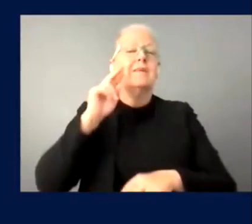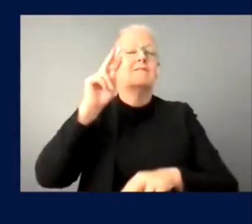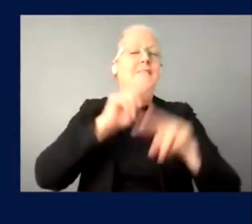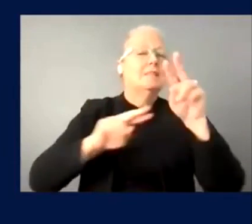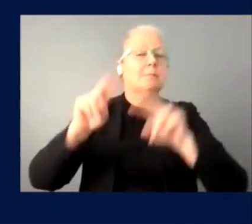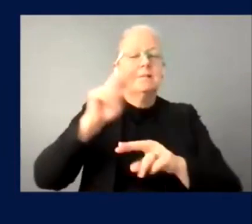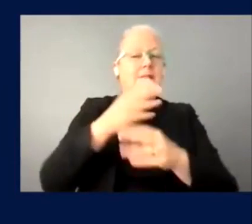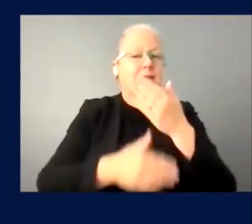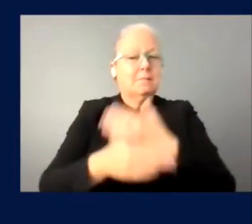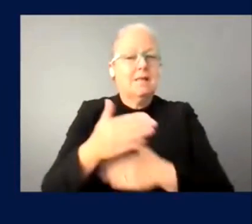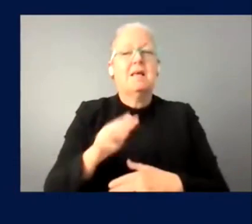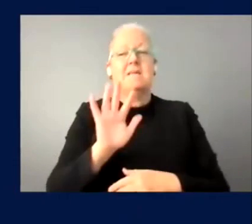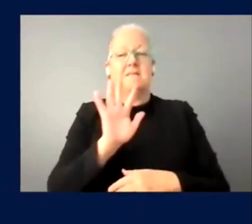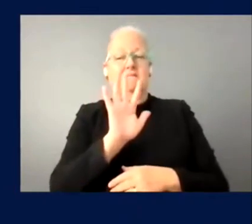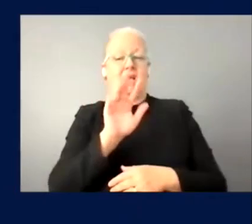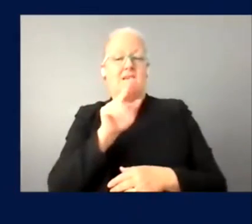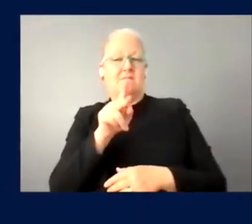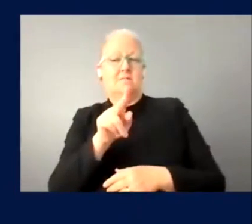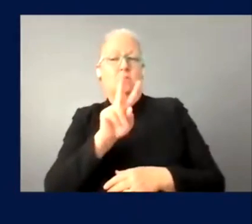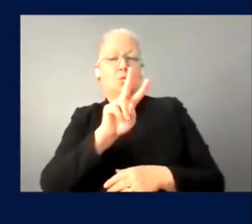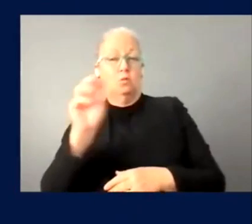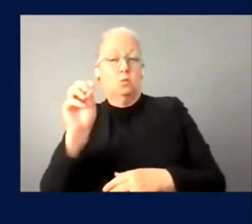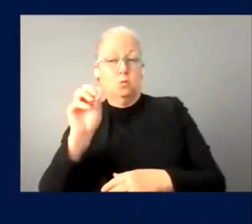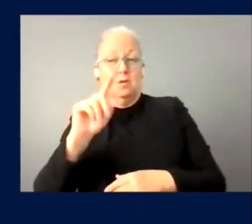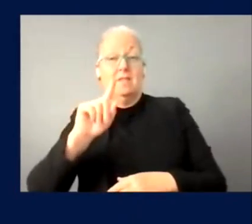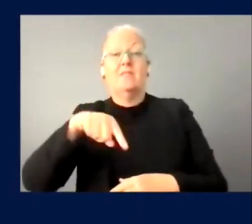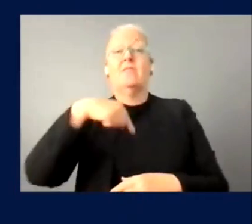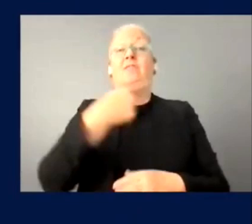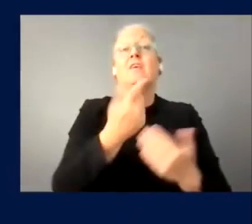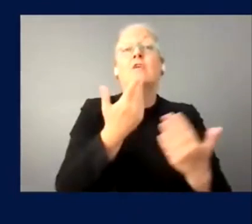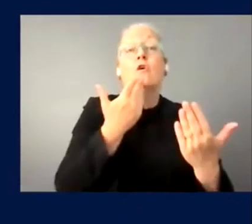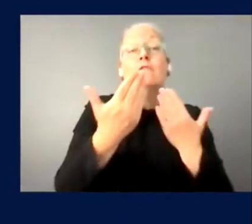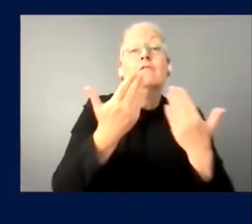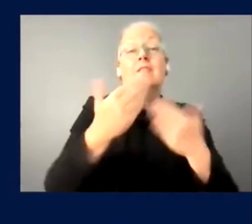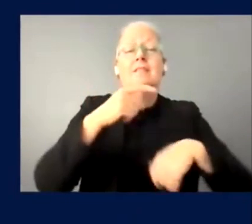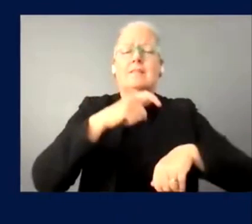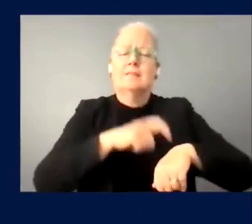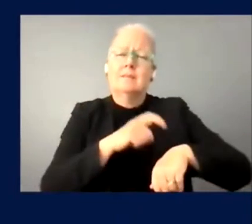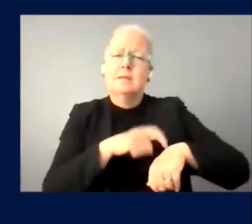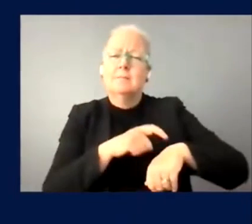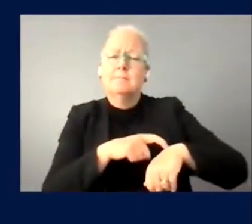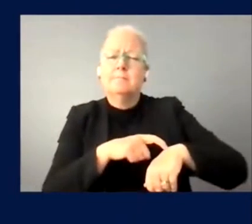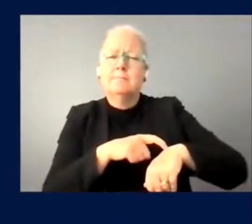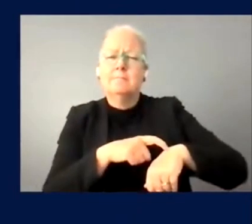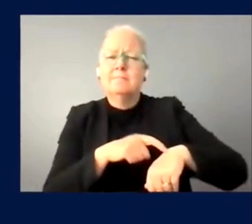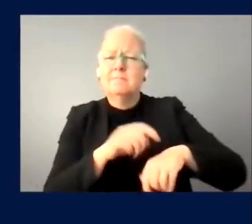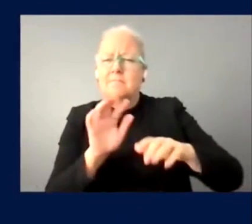And then the next session of the conference is about